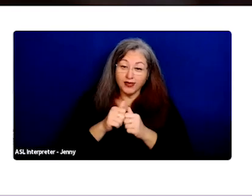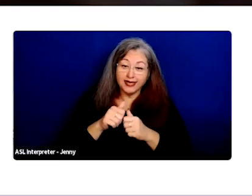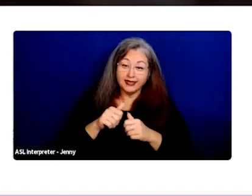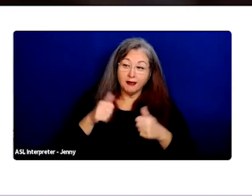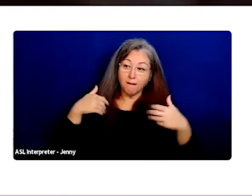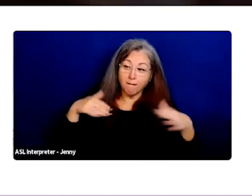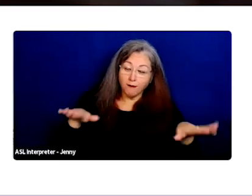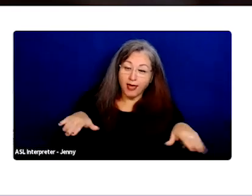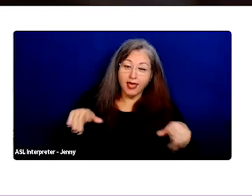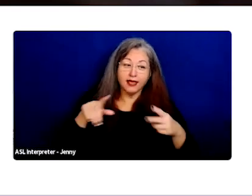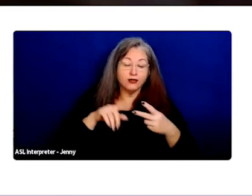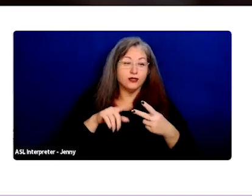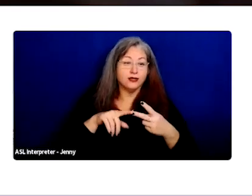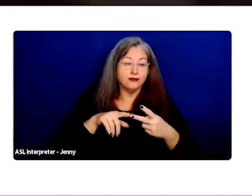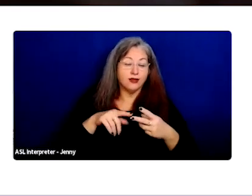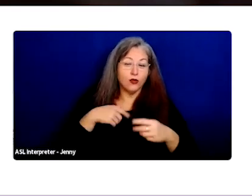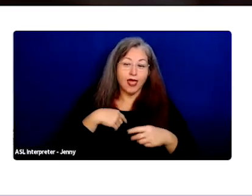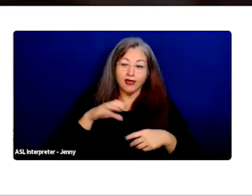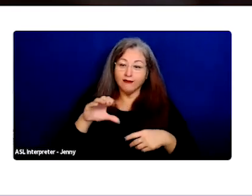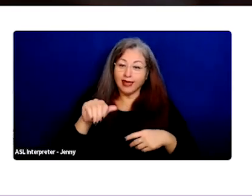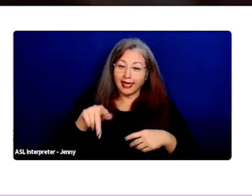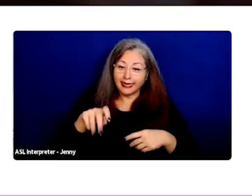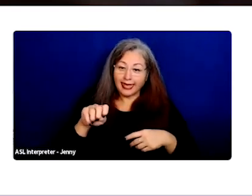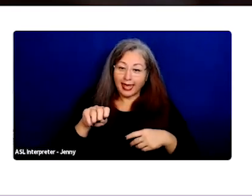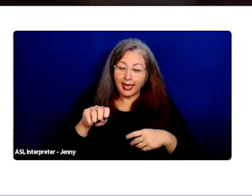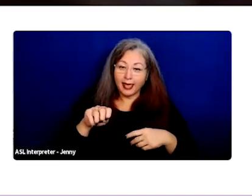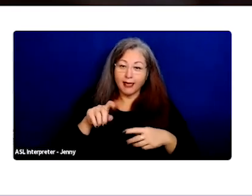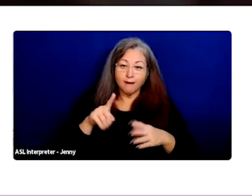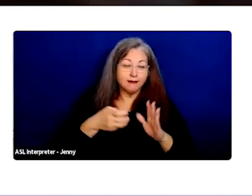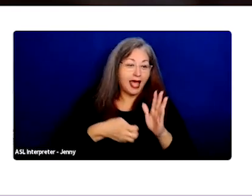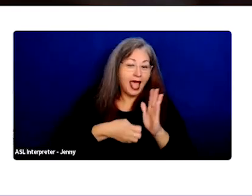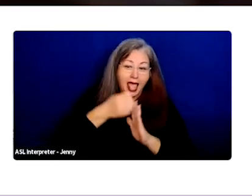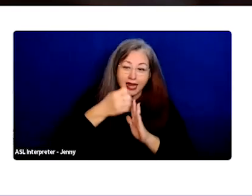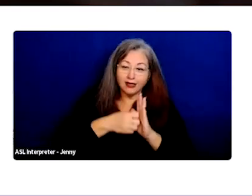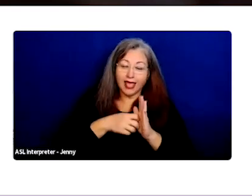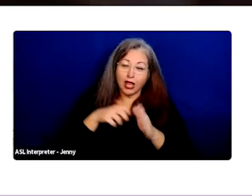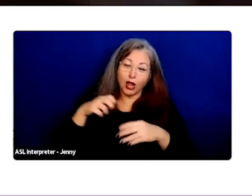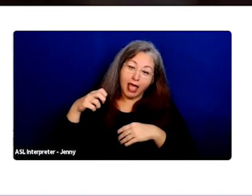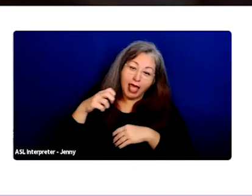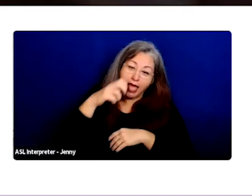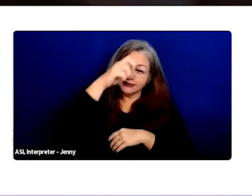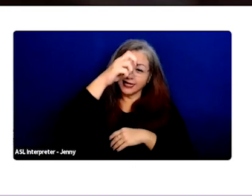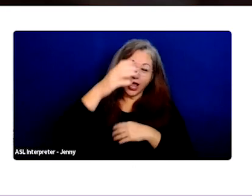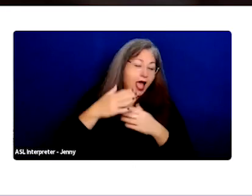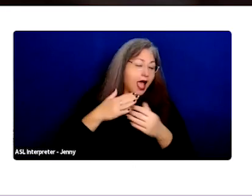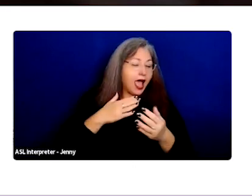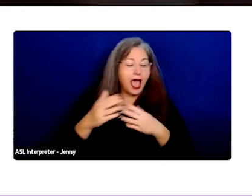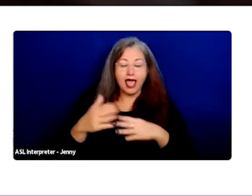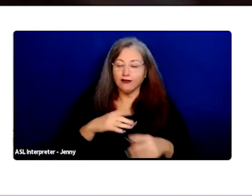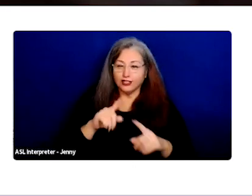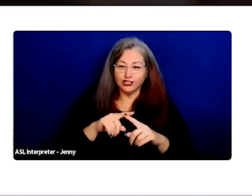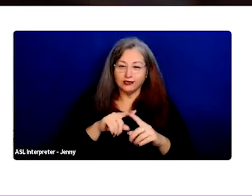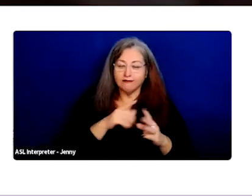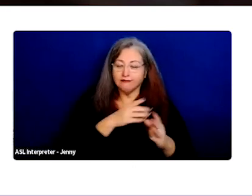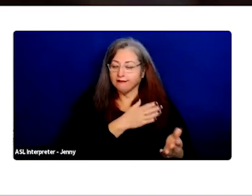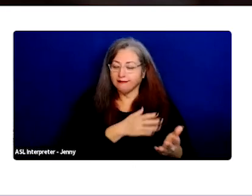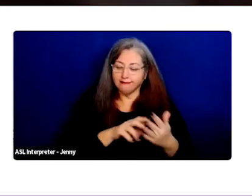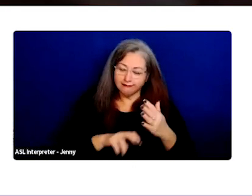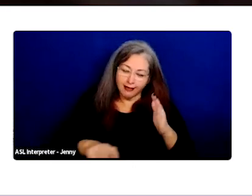magical cape, the elevator, the escalator, whether you hop, however you get there, just get